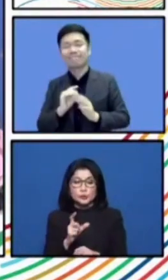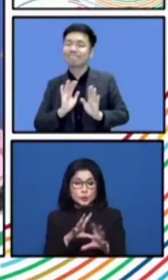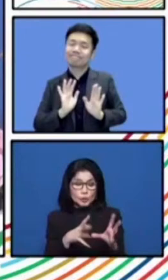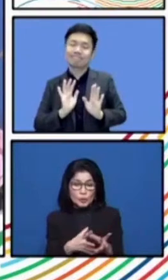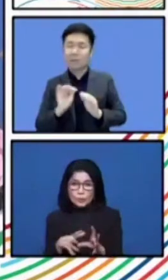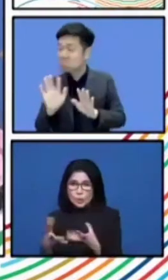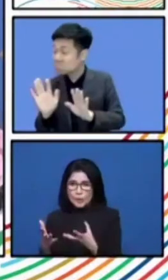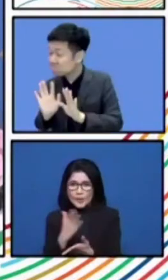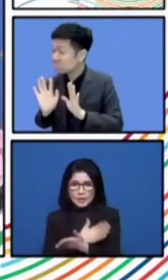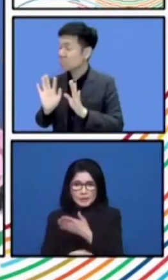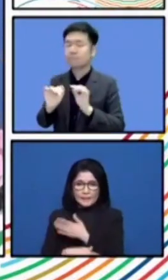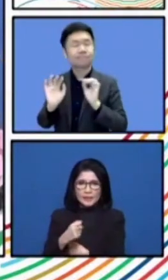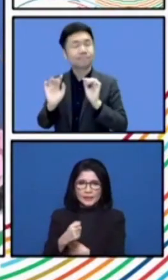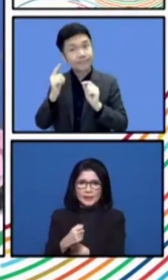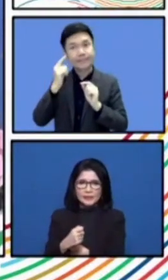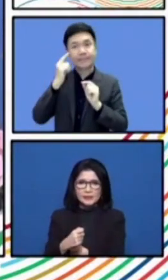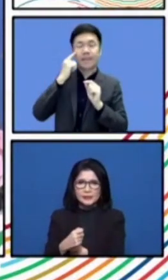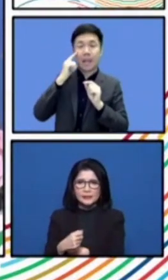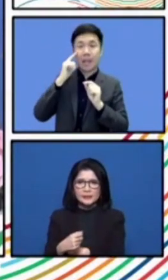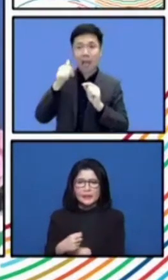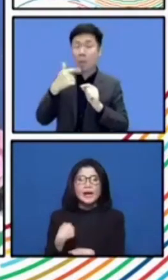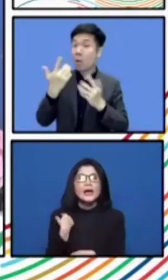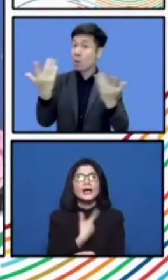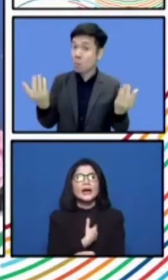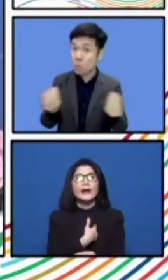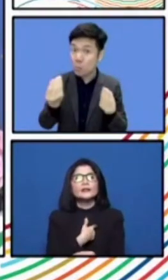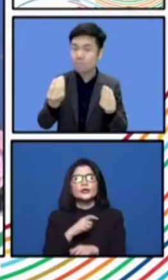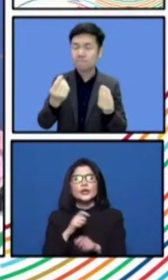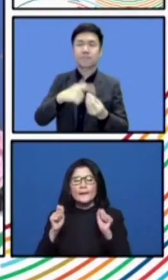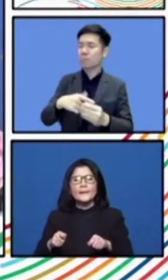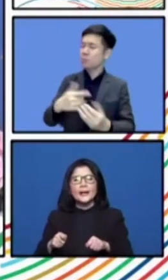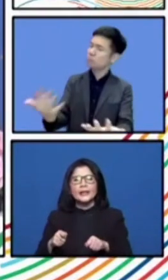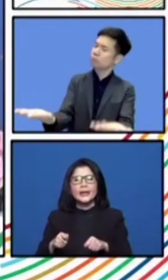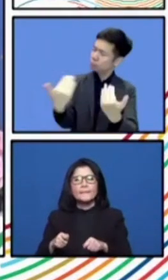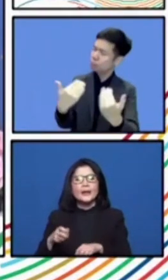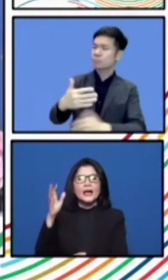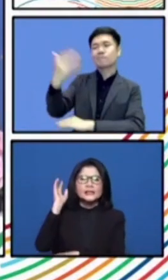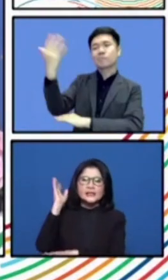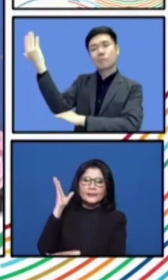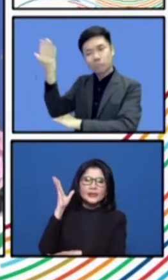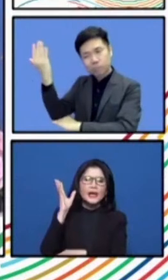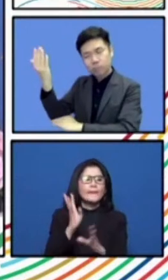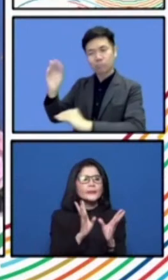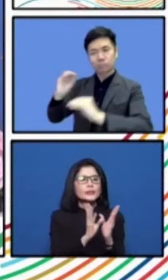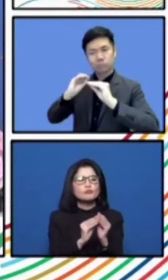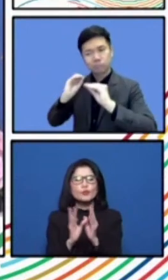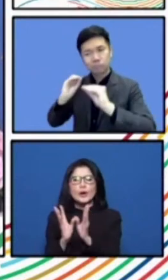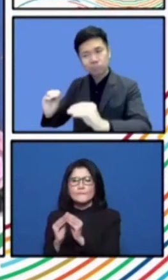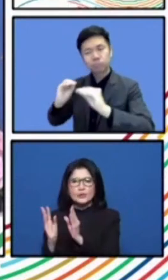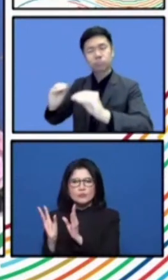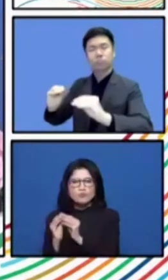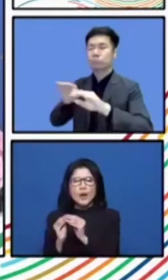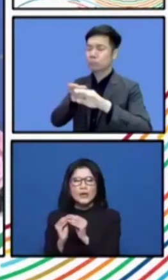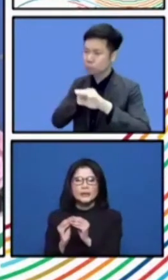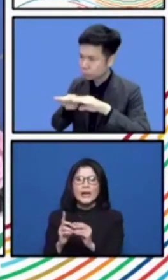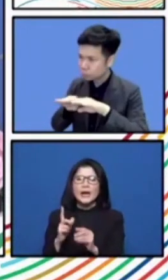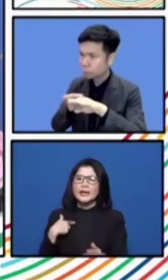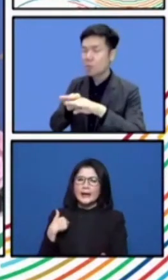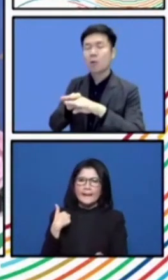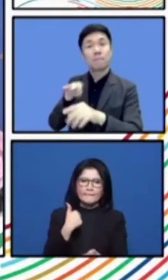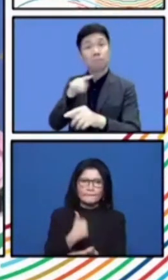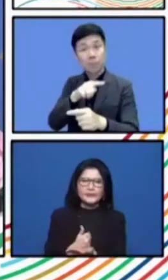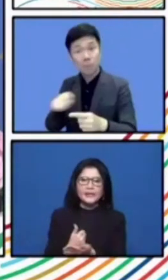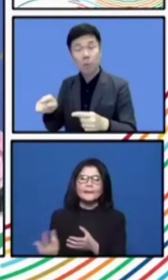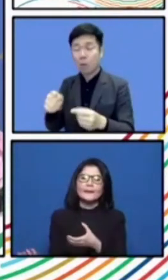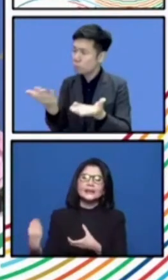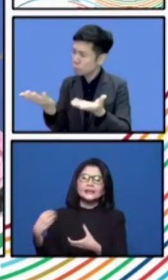make use of seminars forums Gathering to have inputs